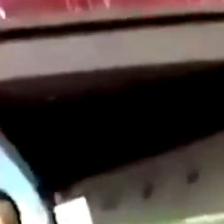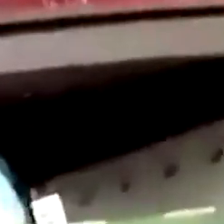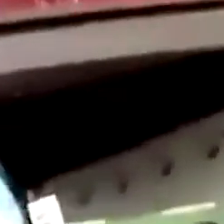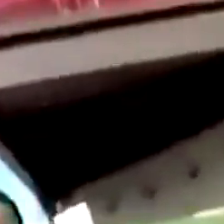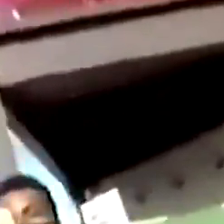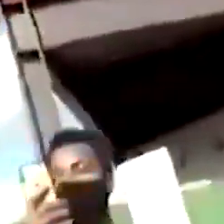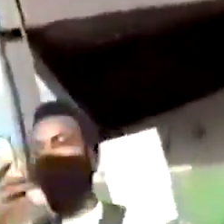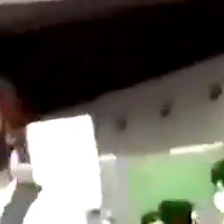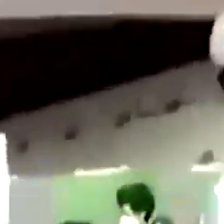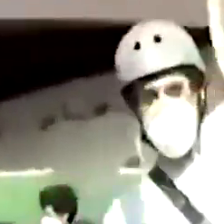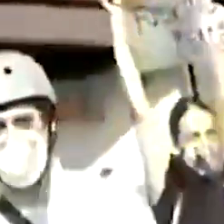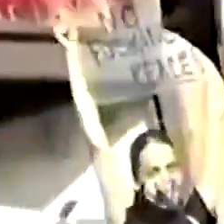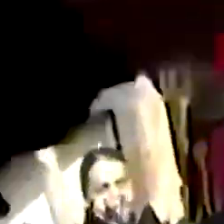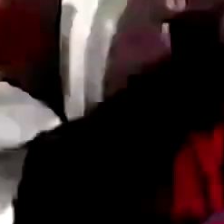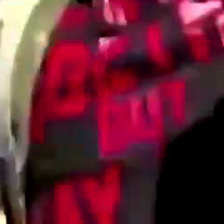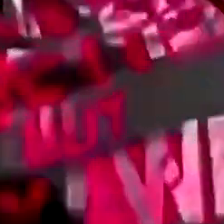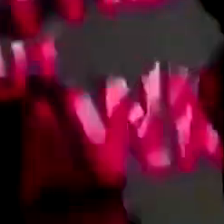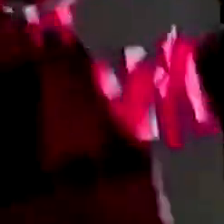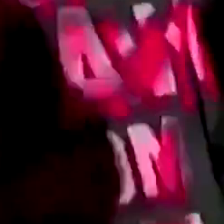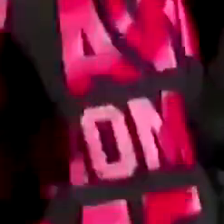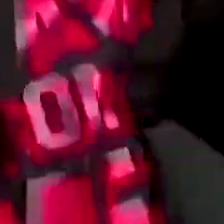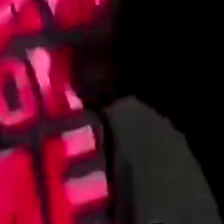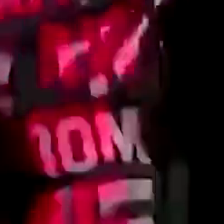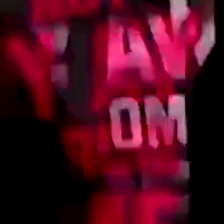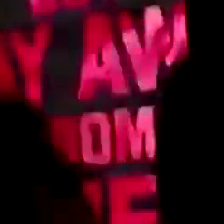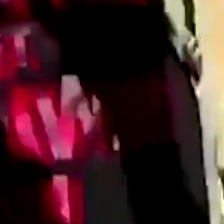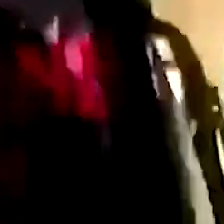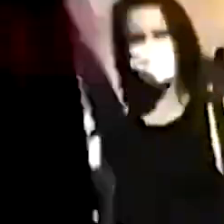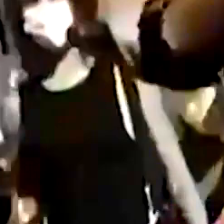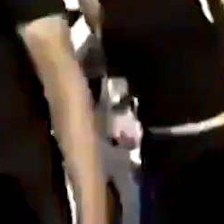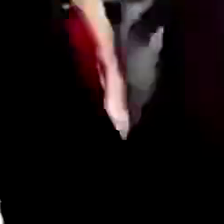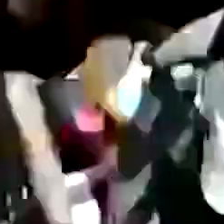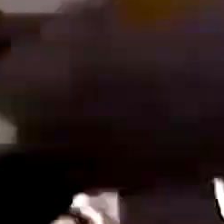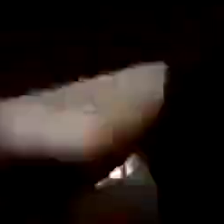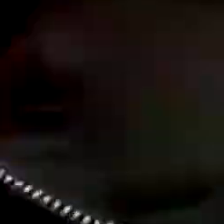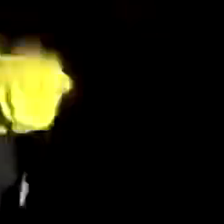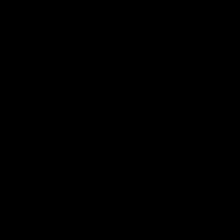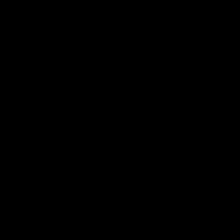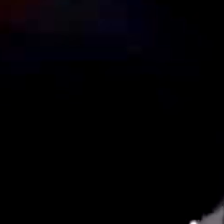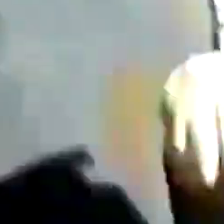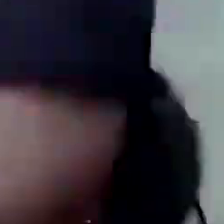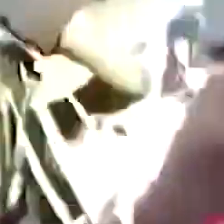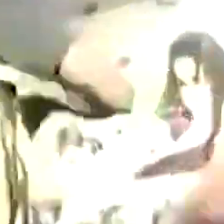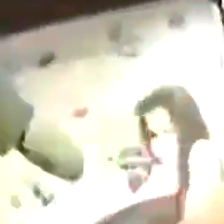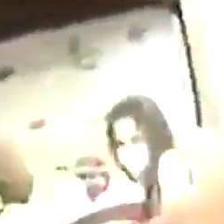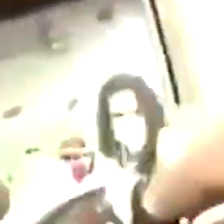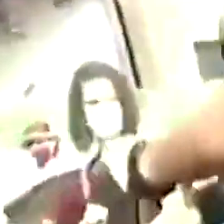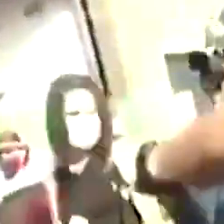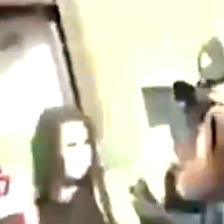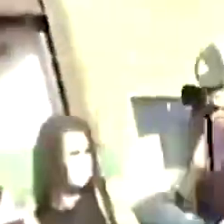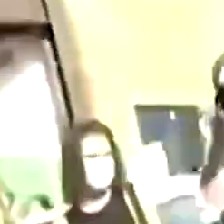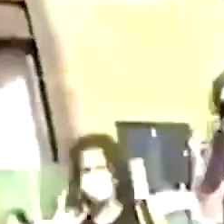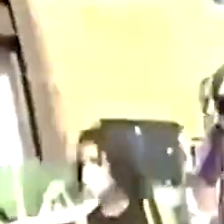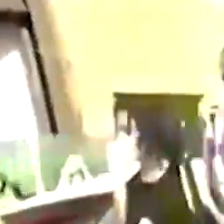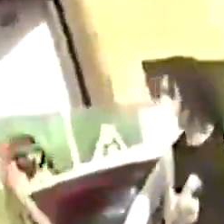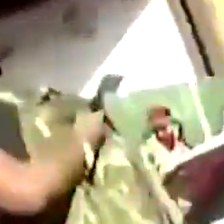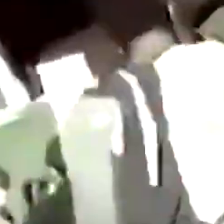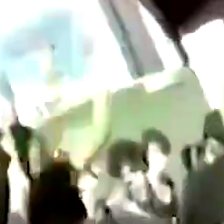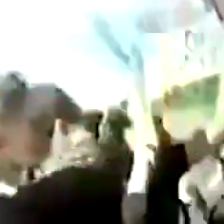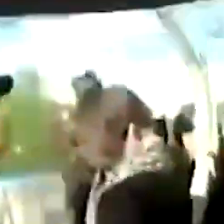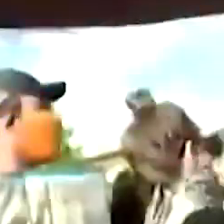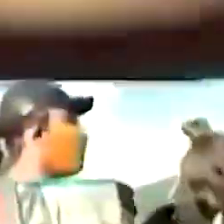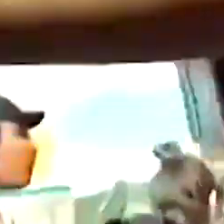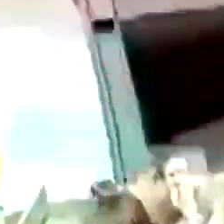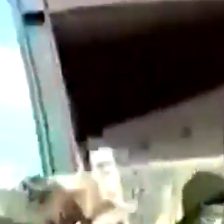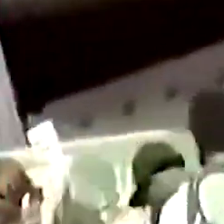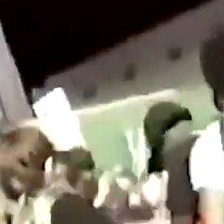it. We all saw the chilling moment when protester Andrew Smith, his face mask pulled down, and was then